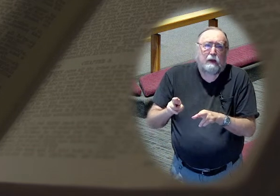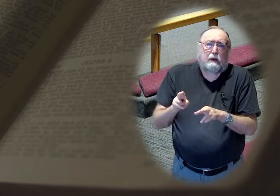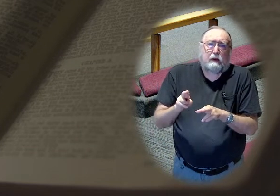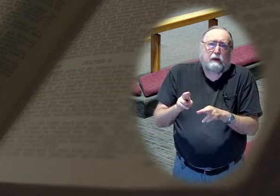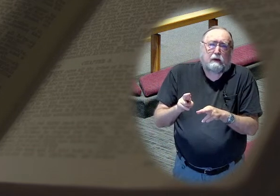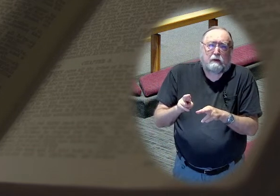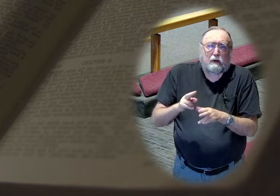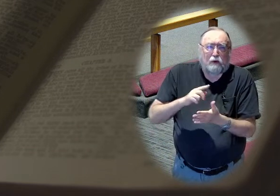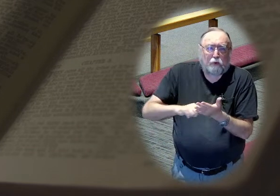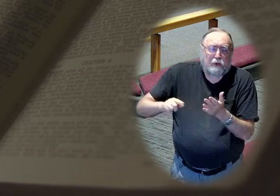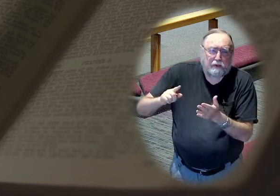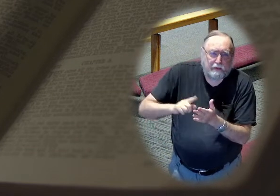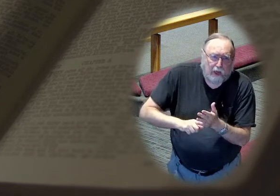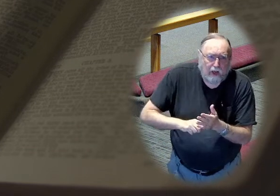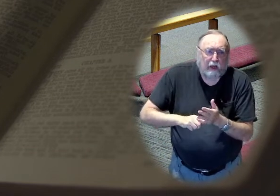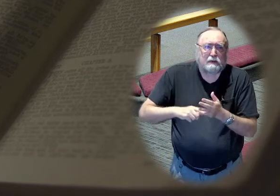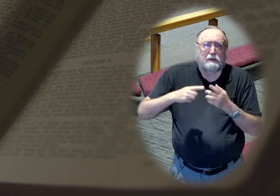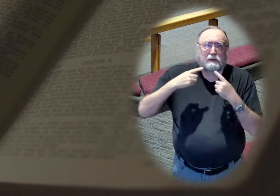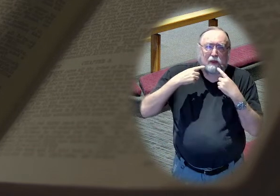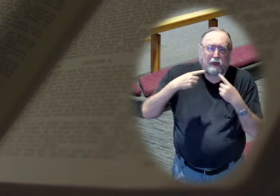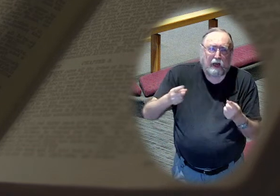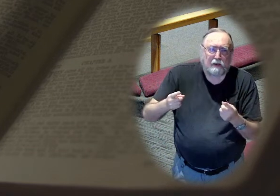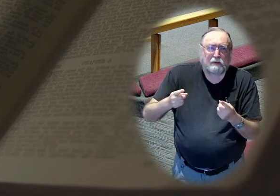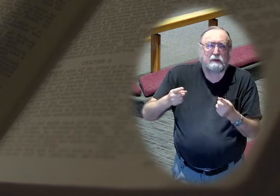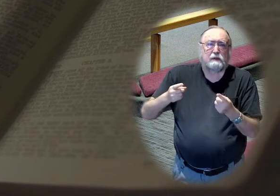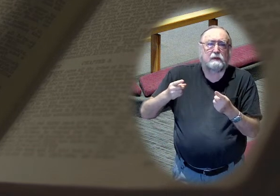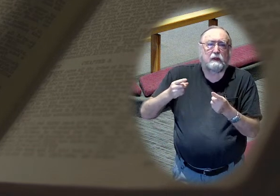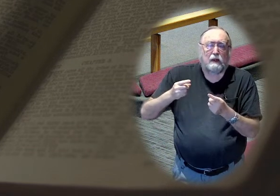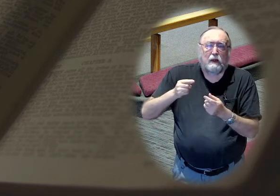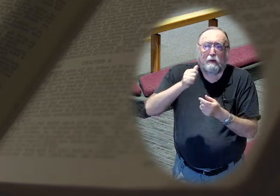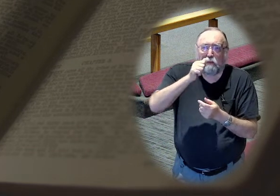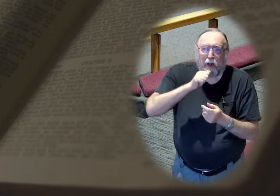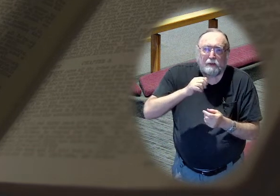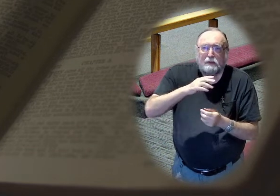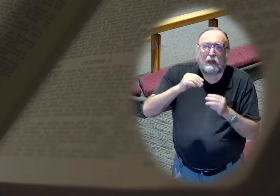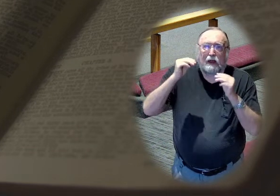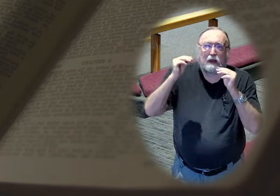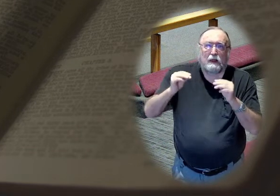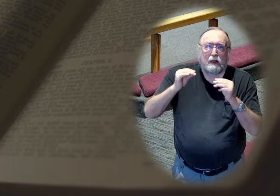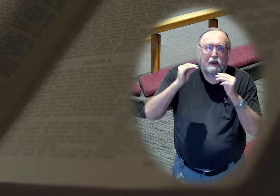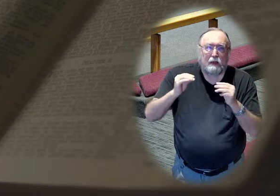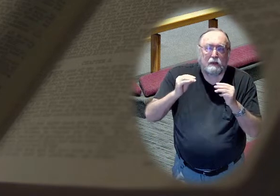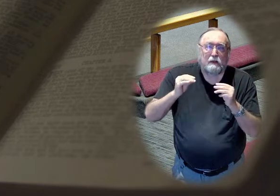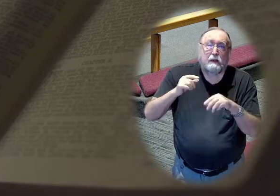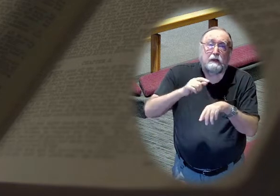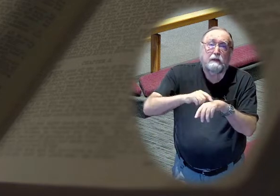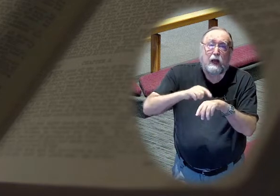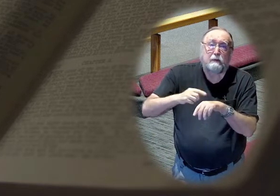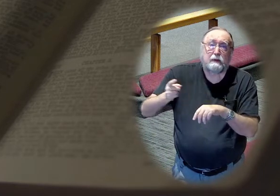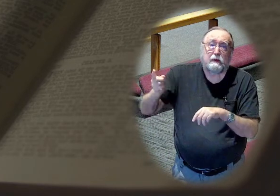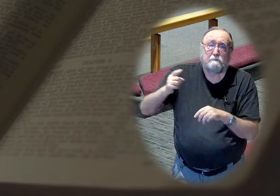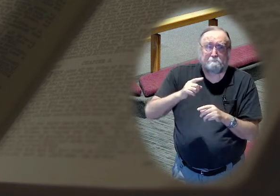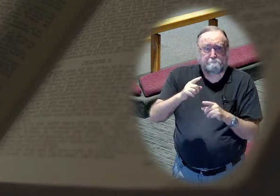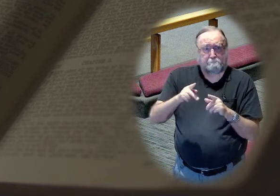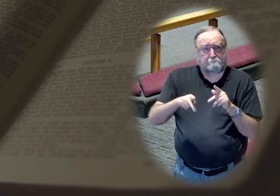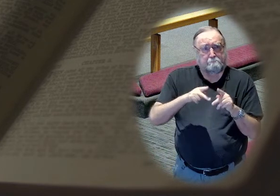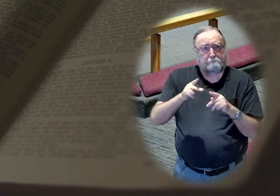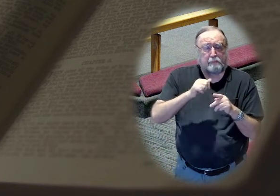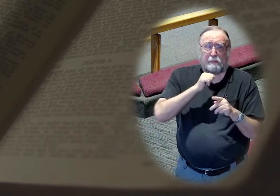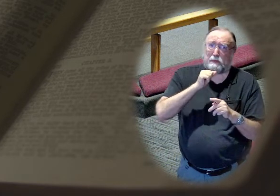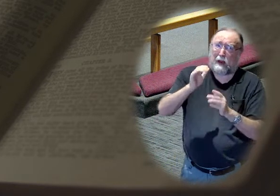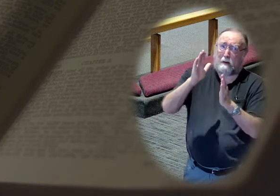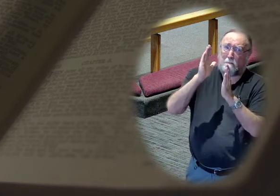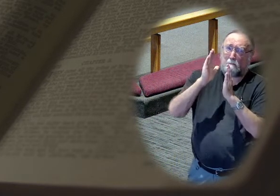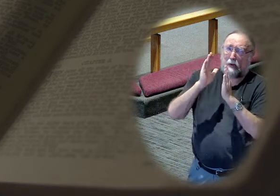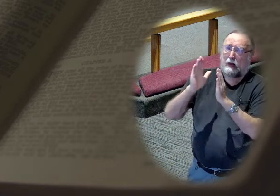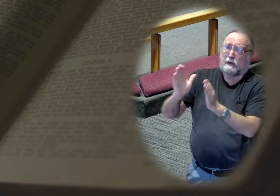reprove, rebuke, and exhort with complete patience and teaching. For the time is coming when people will not endure sound